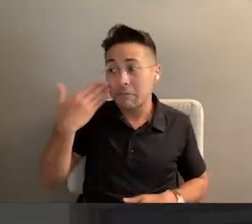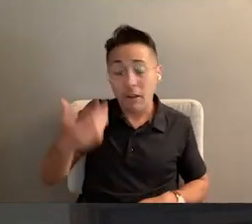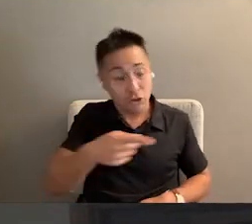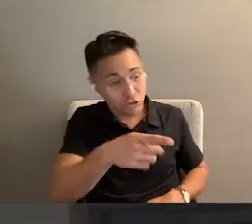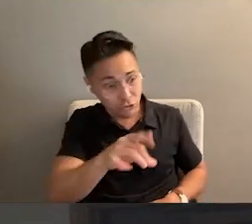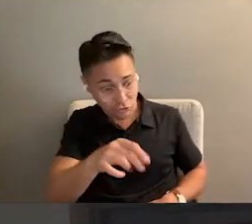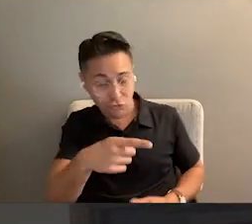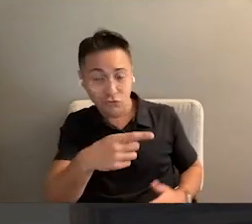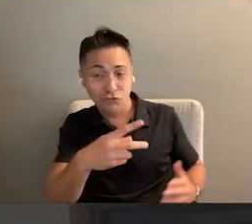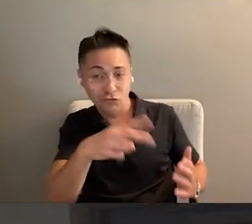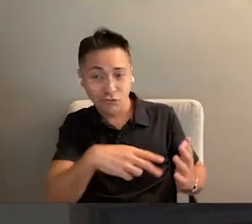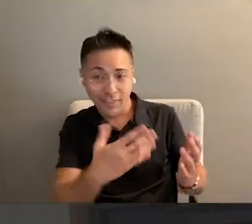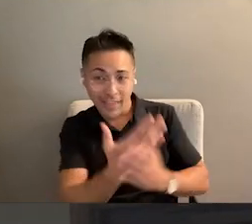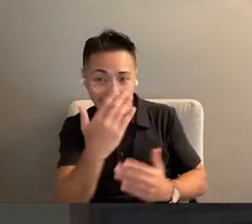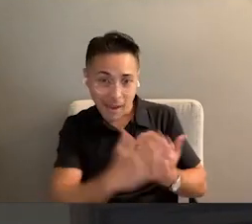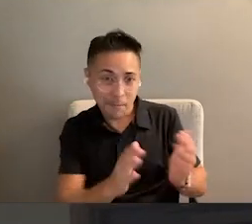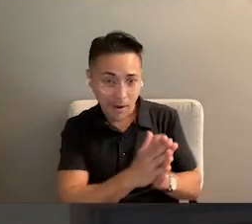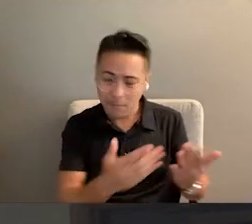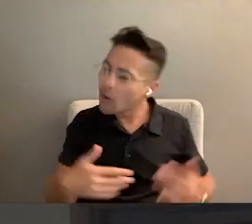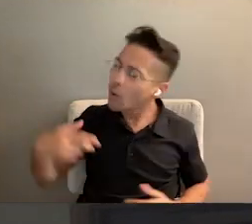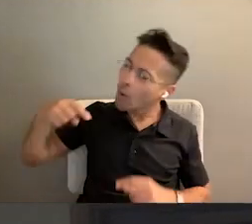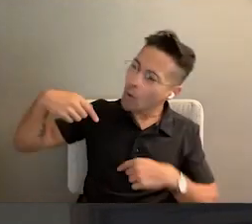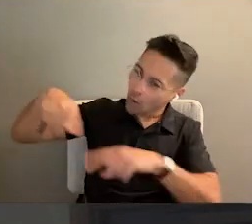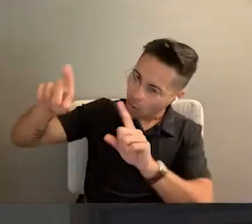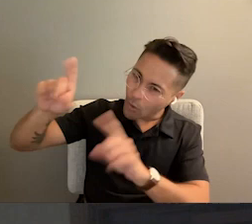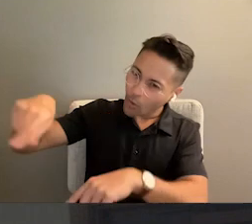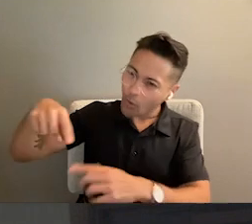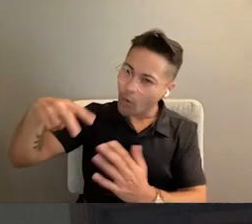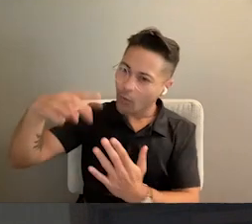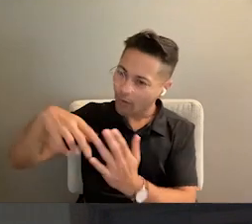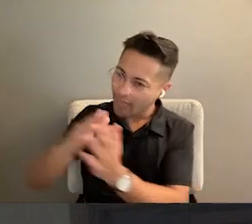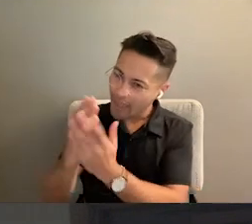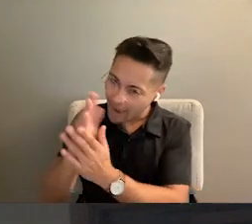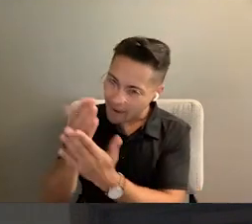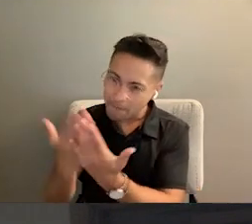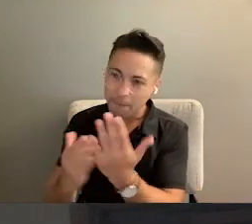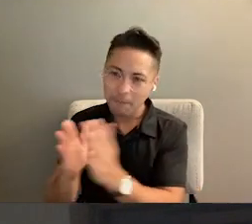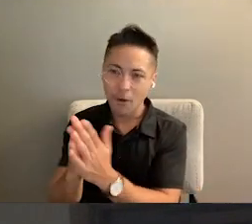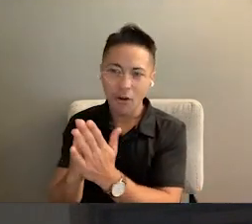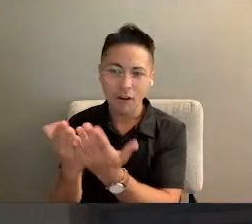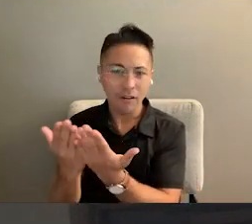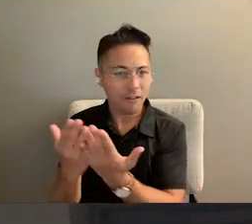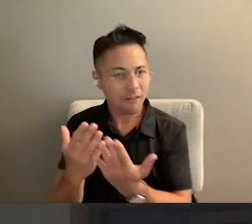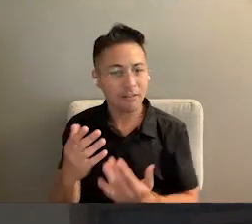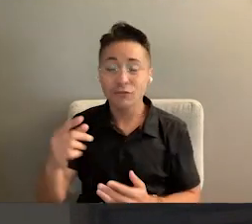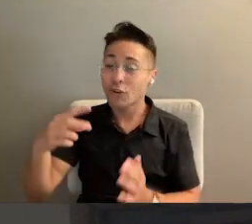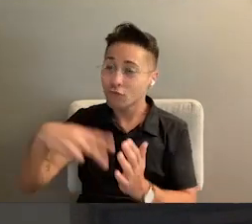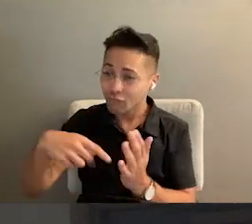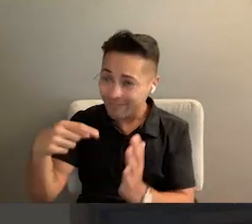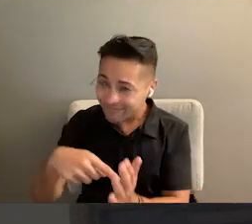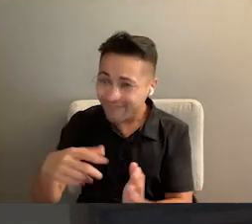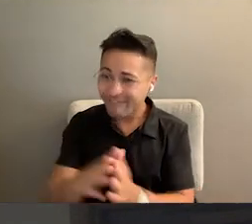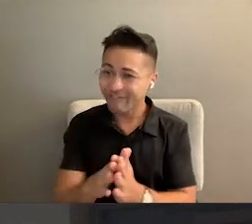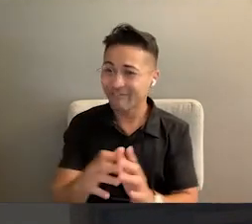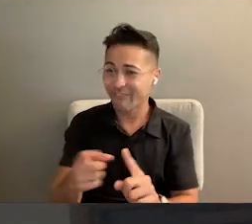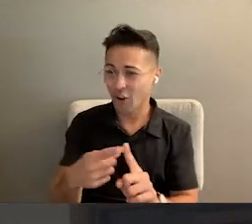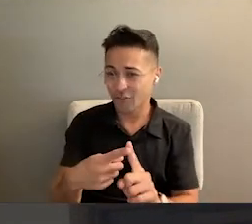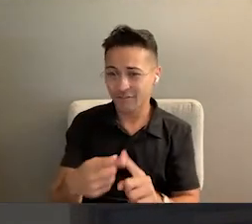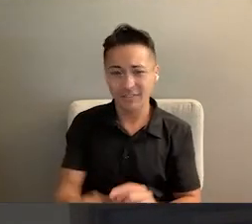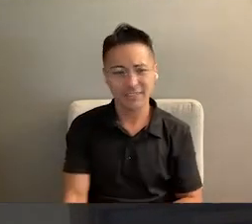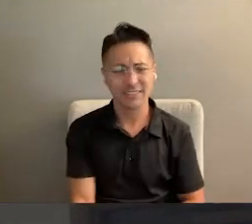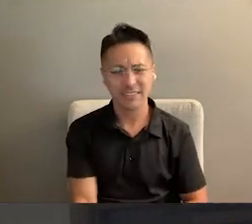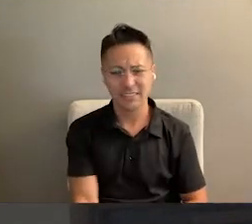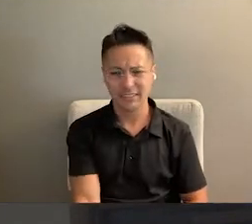if you call me up and say, well, what is this? I don't know. I'll say, did you read the handbook? And if you say no, I'll say, go read the handbook and come back to me with your